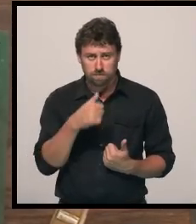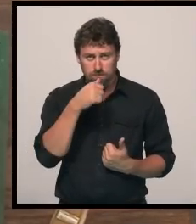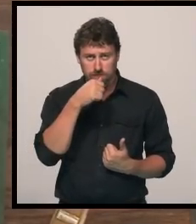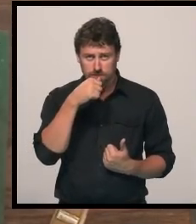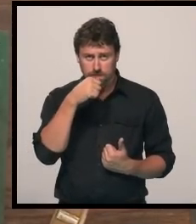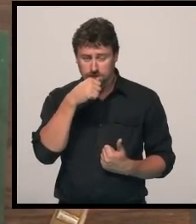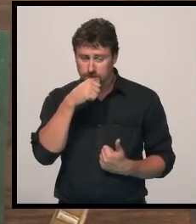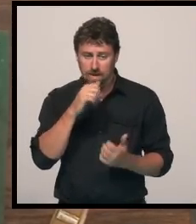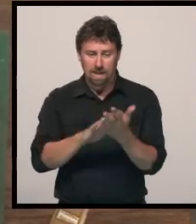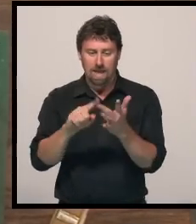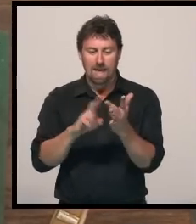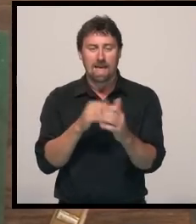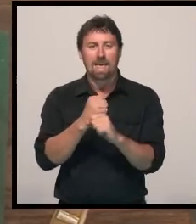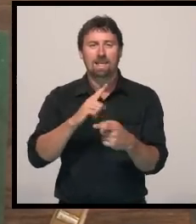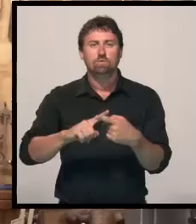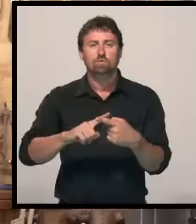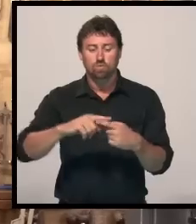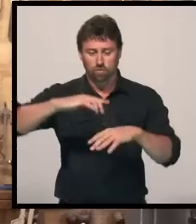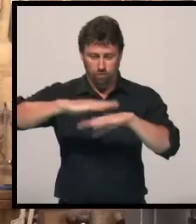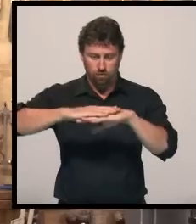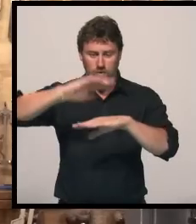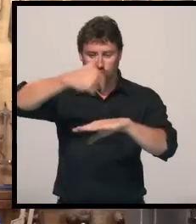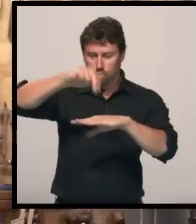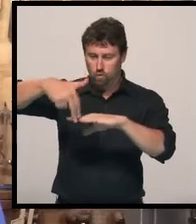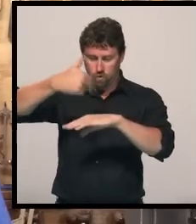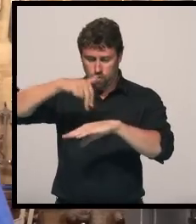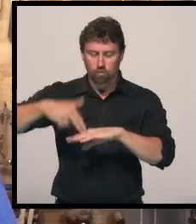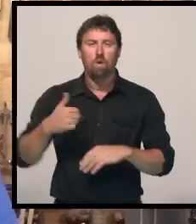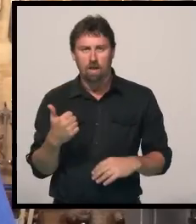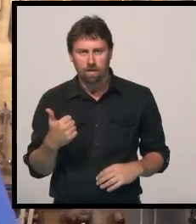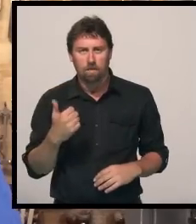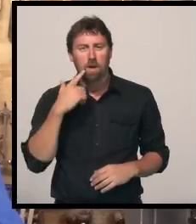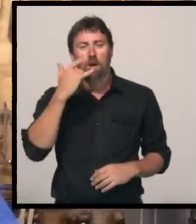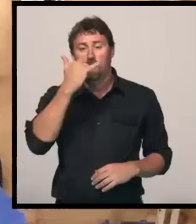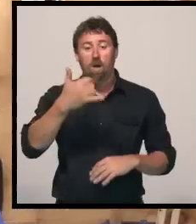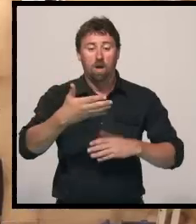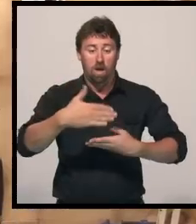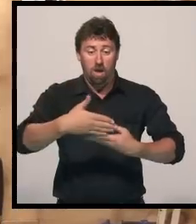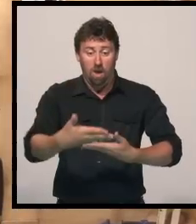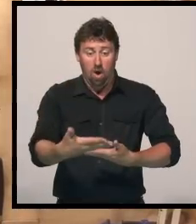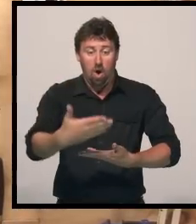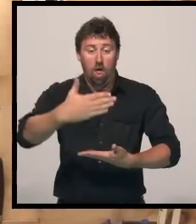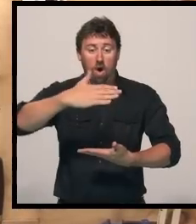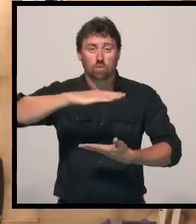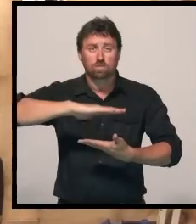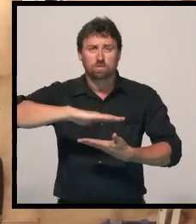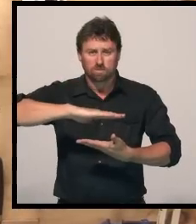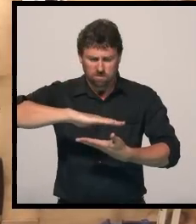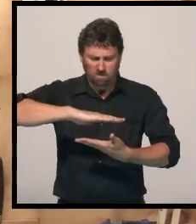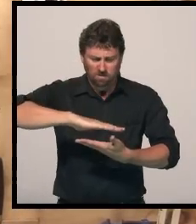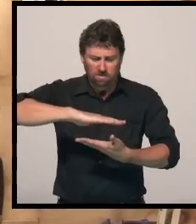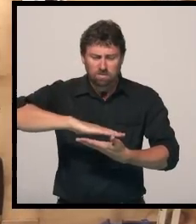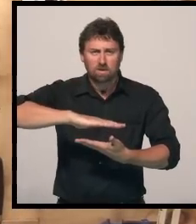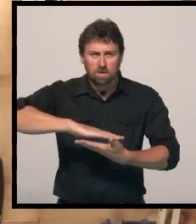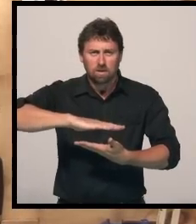place the hinges on, and then screw it up. But what happens when they shut the box doesn't shut